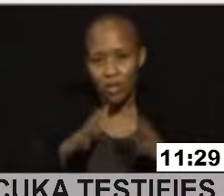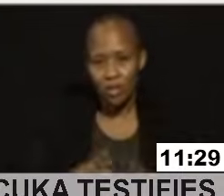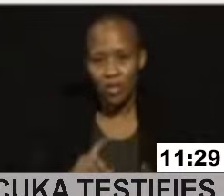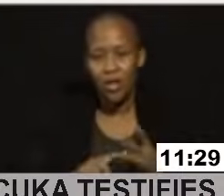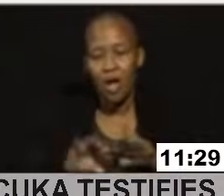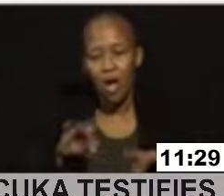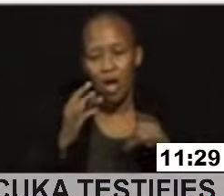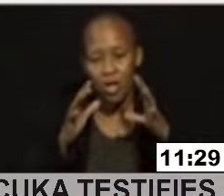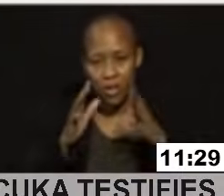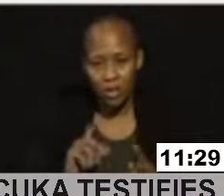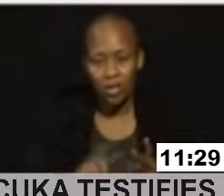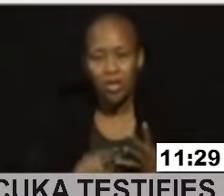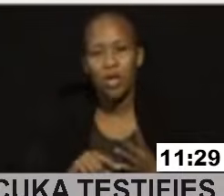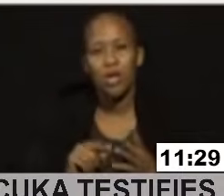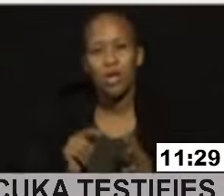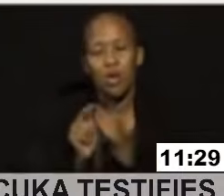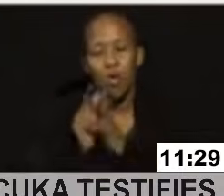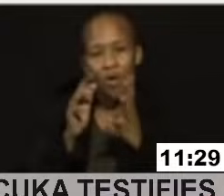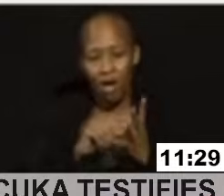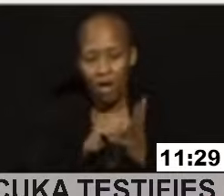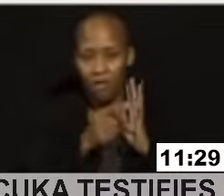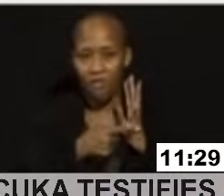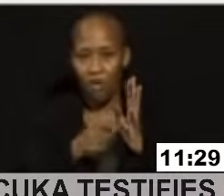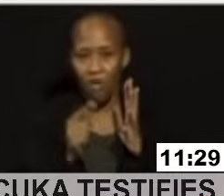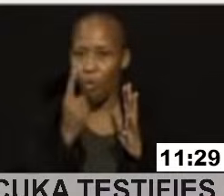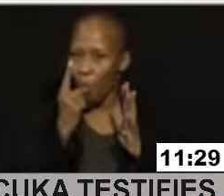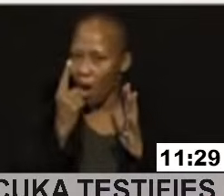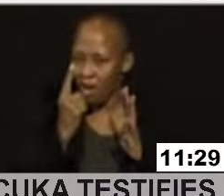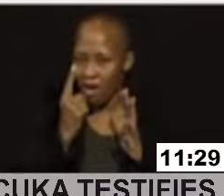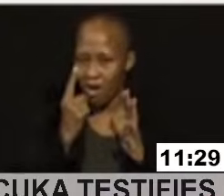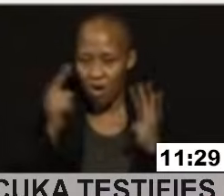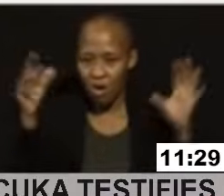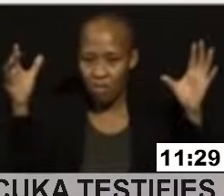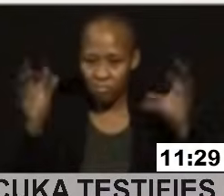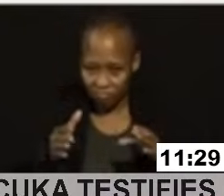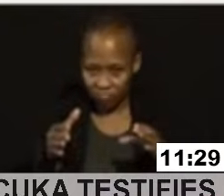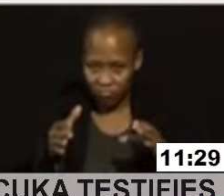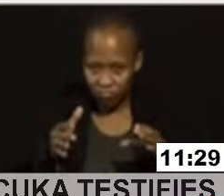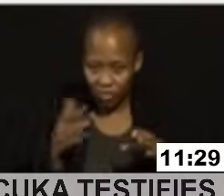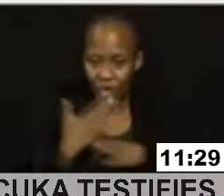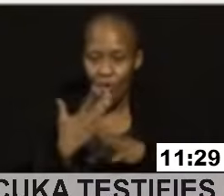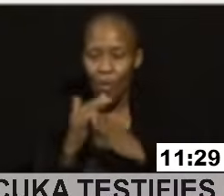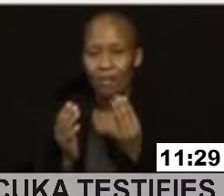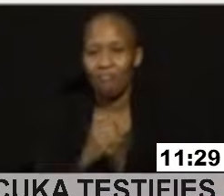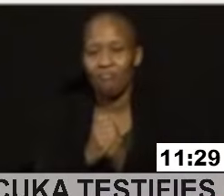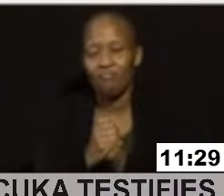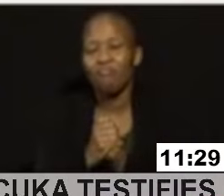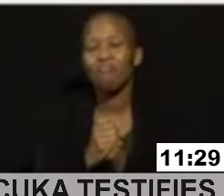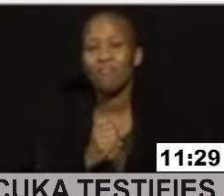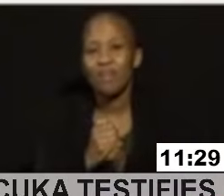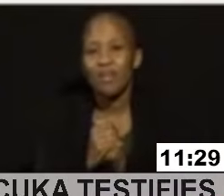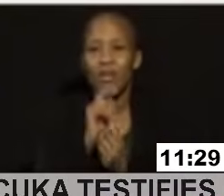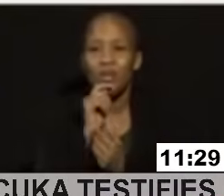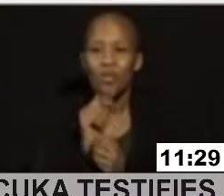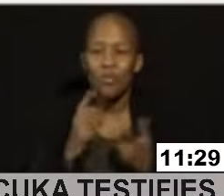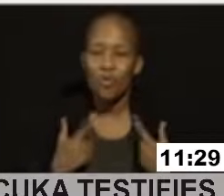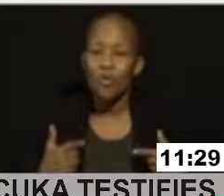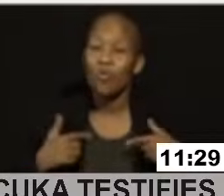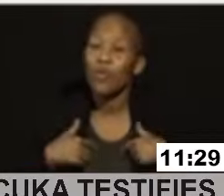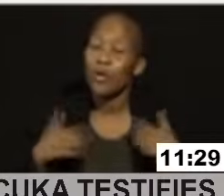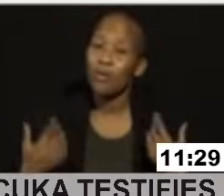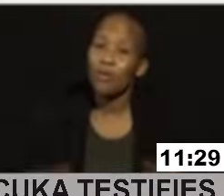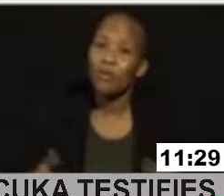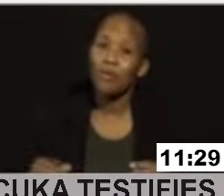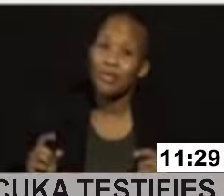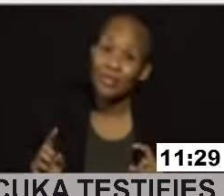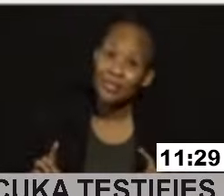and prosecutors, all working together. And we succeeded in ending that violence in the